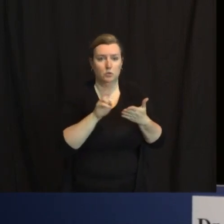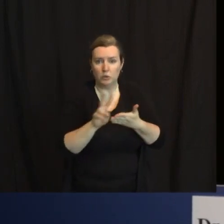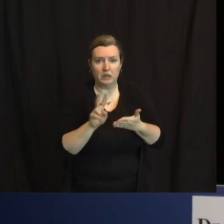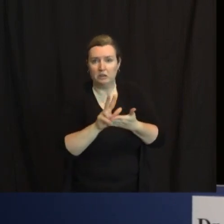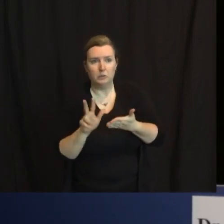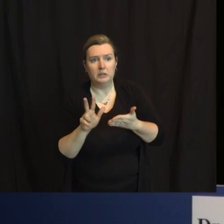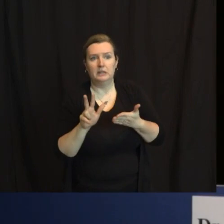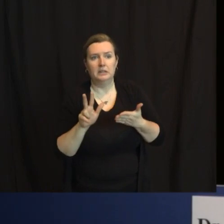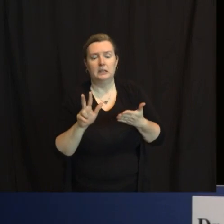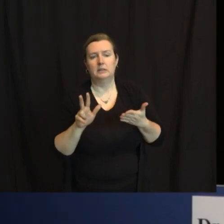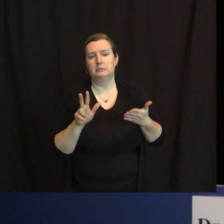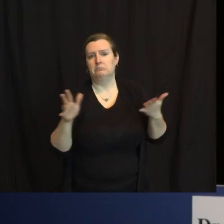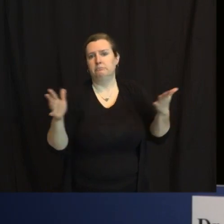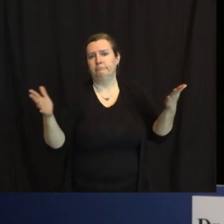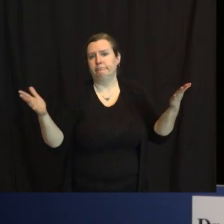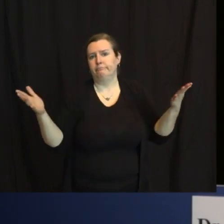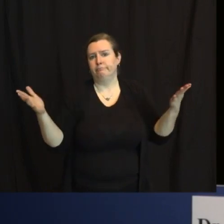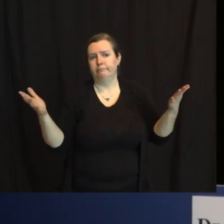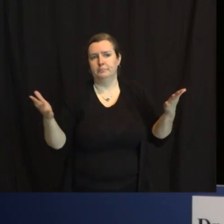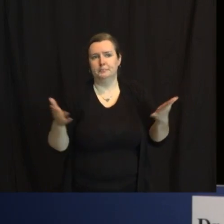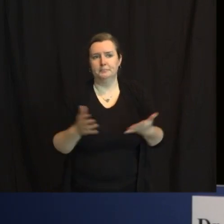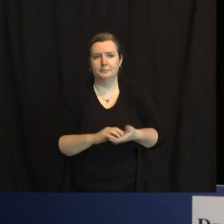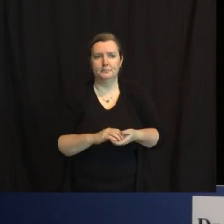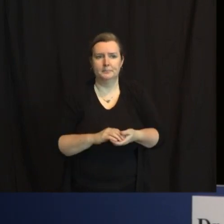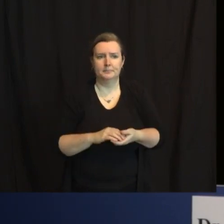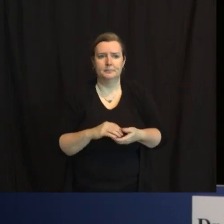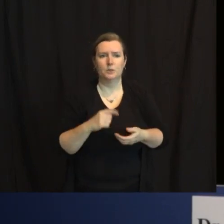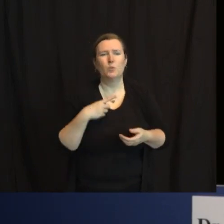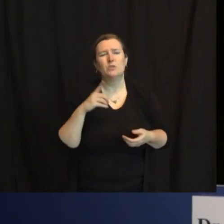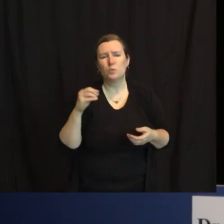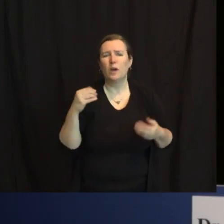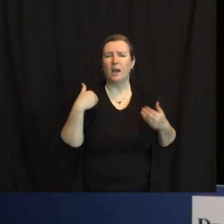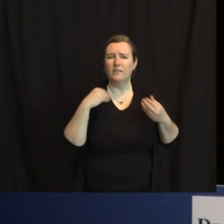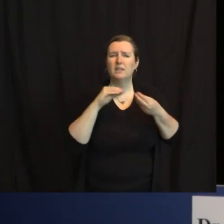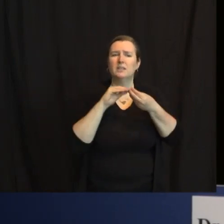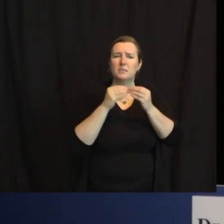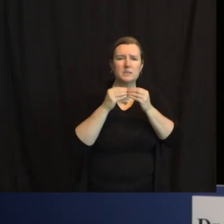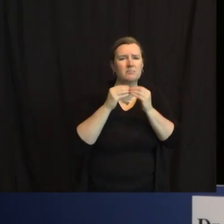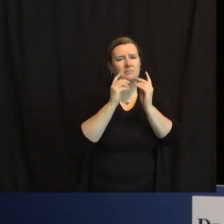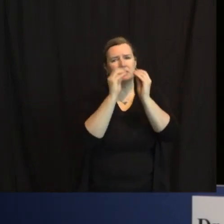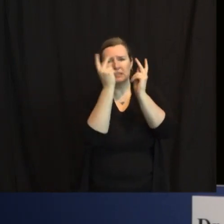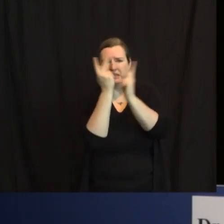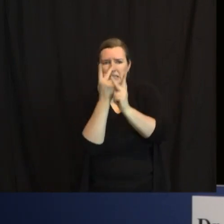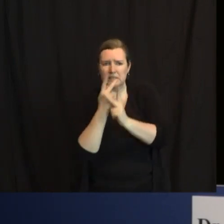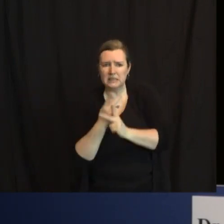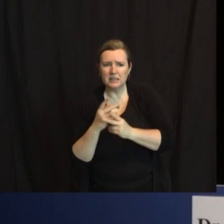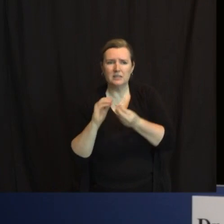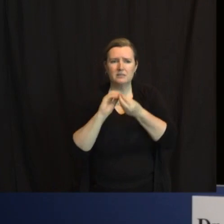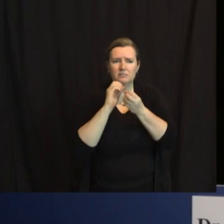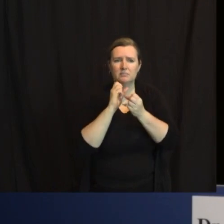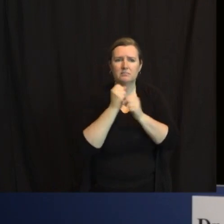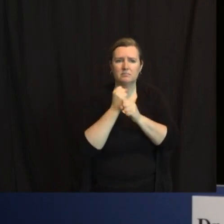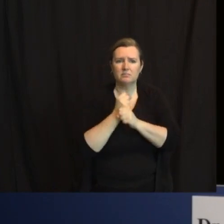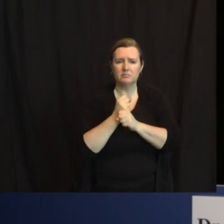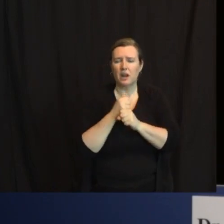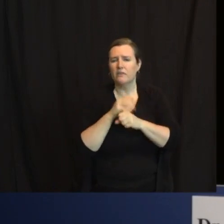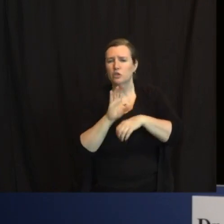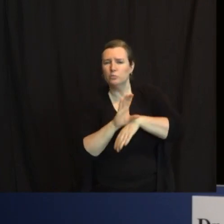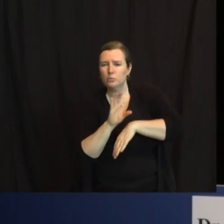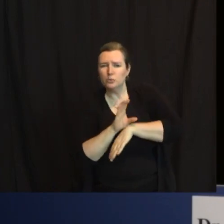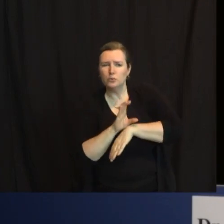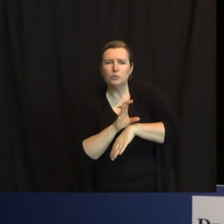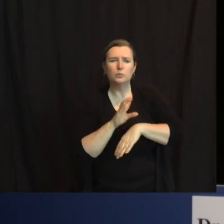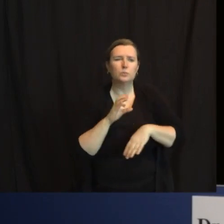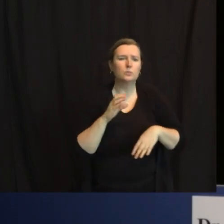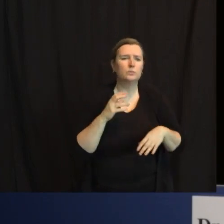does publish this data every day on the website as a PDF in what's known as an epi curve, which kind of shows these